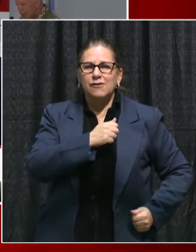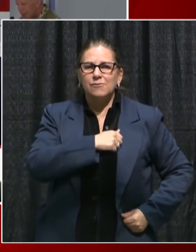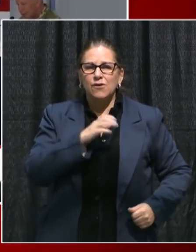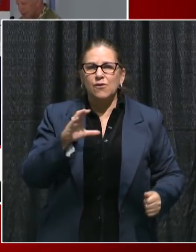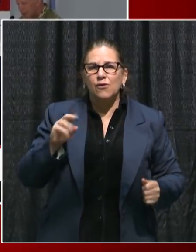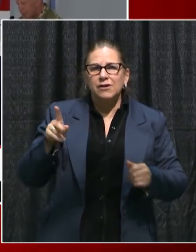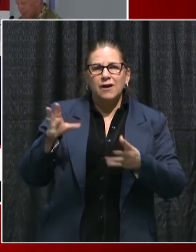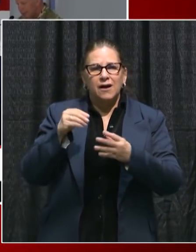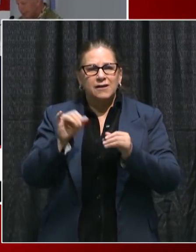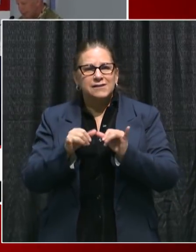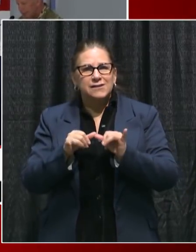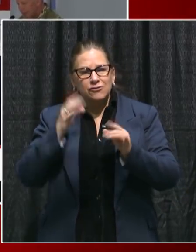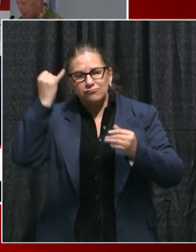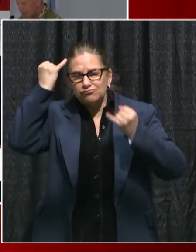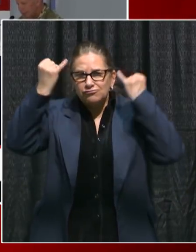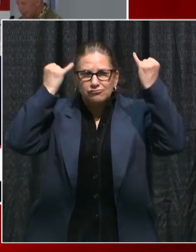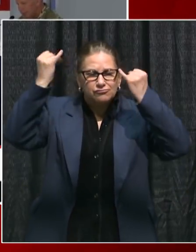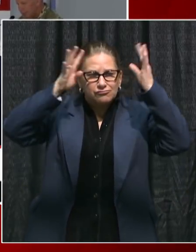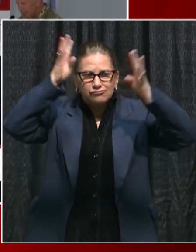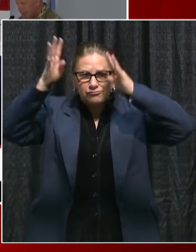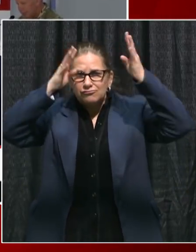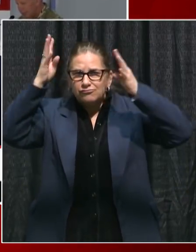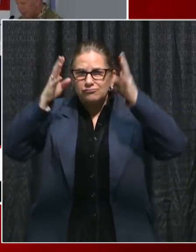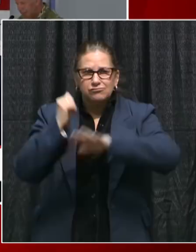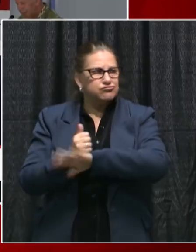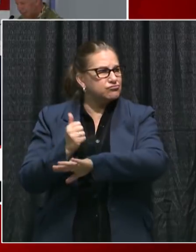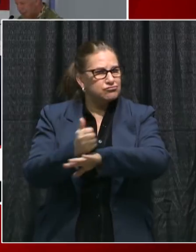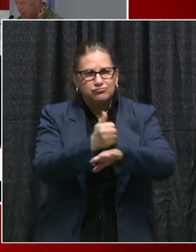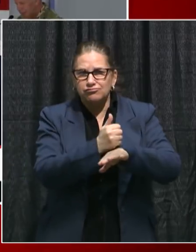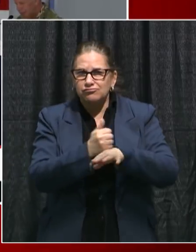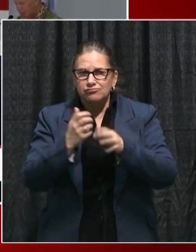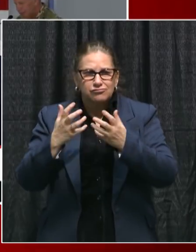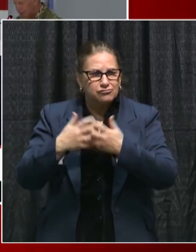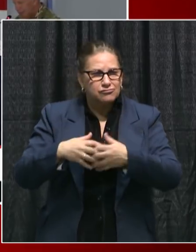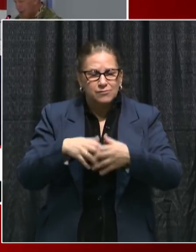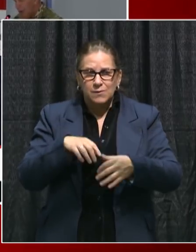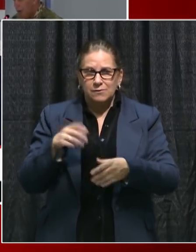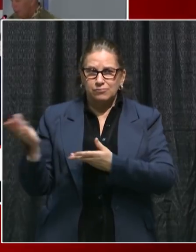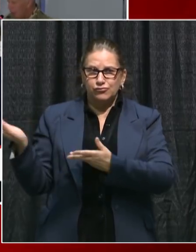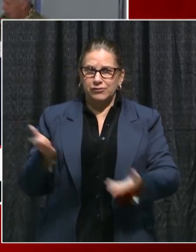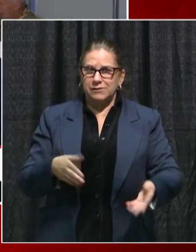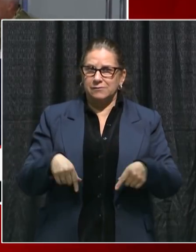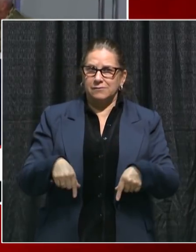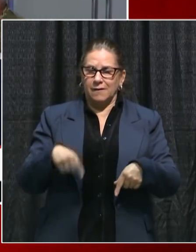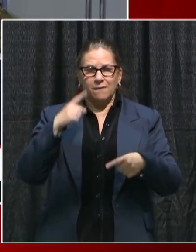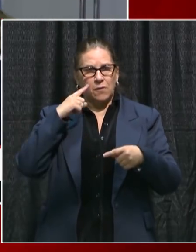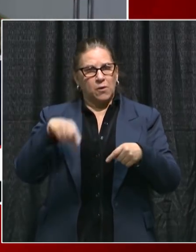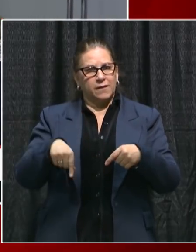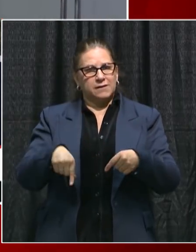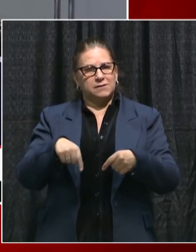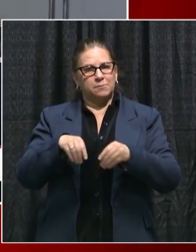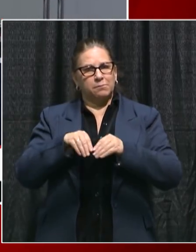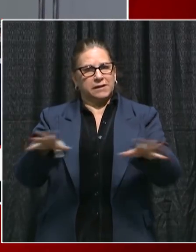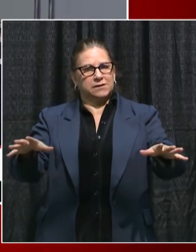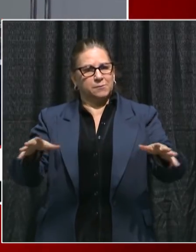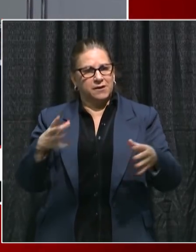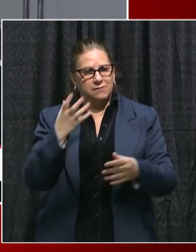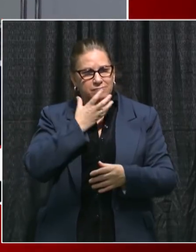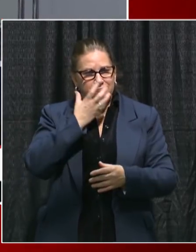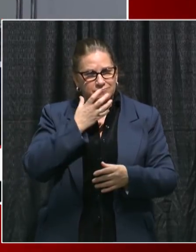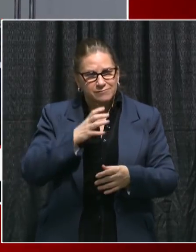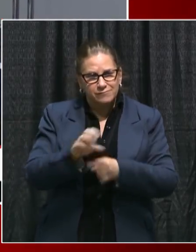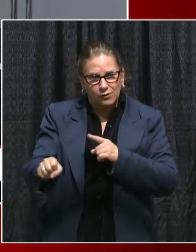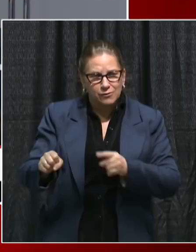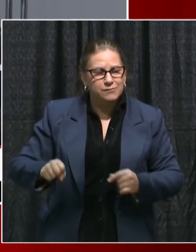they're brought to bear in response to this pandemic. Thank you, Lieutenant General. Well, Mayor Bowser, first of all, on behalf of all of us in the